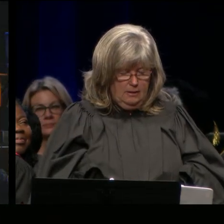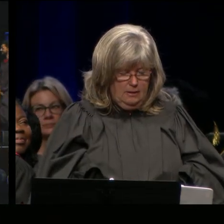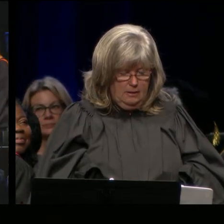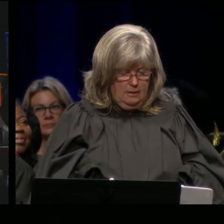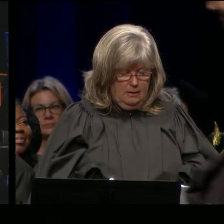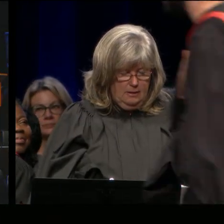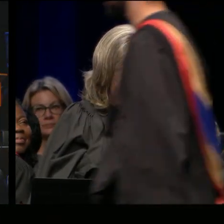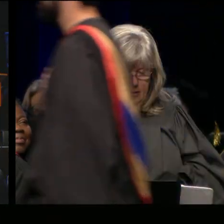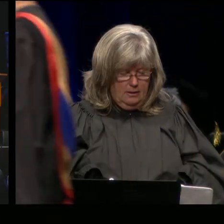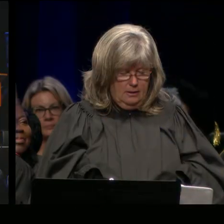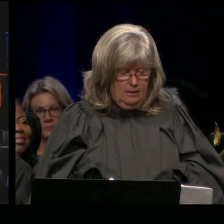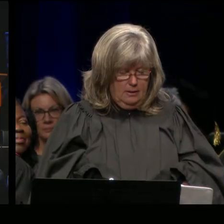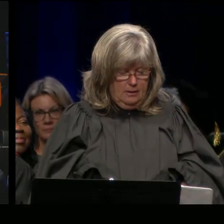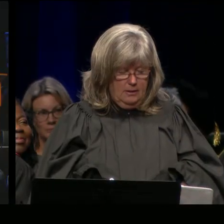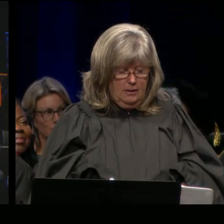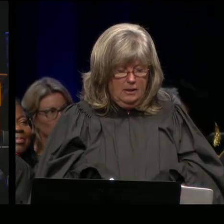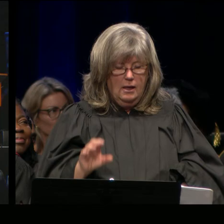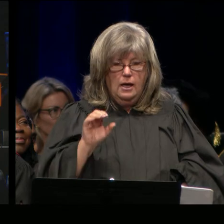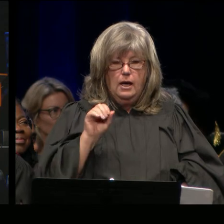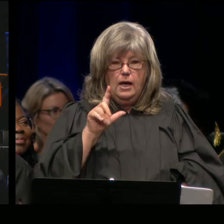Ali Riza Baitari.